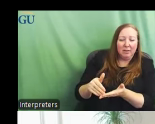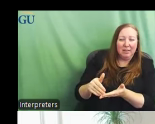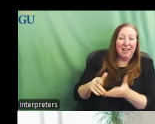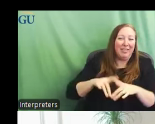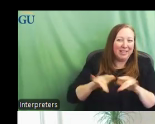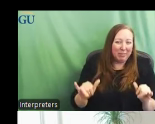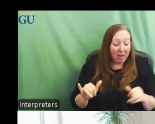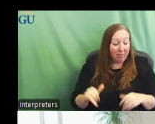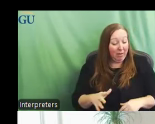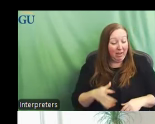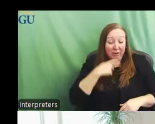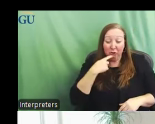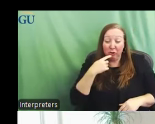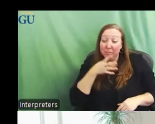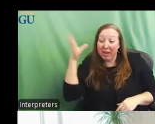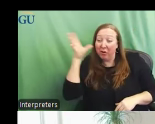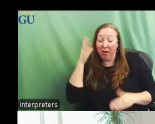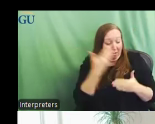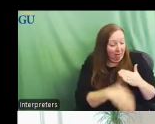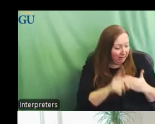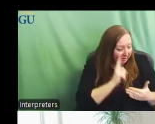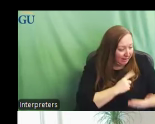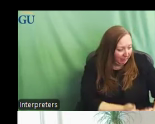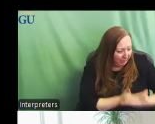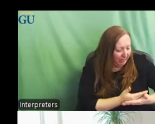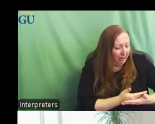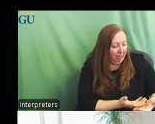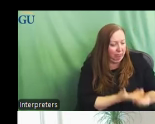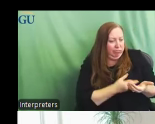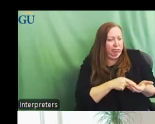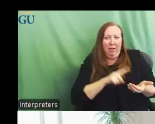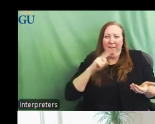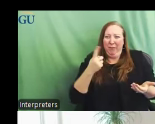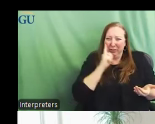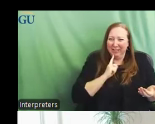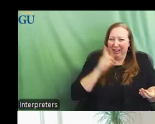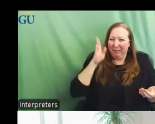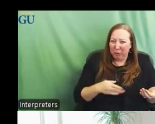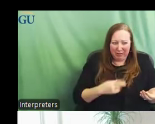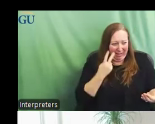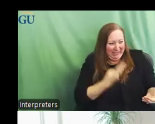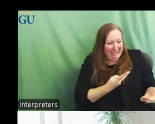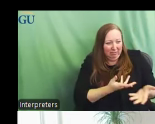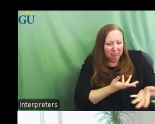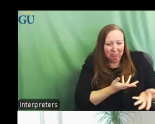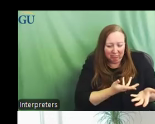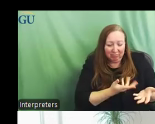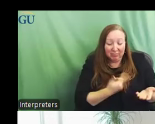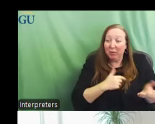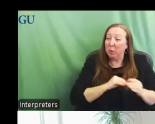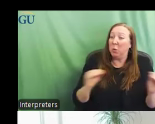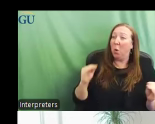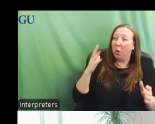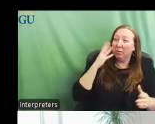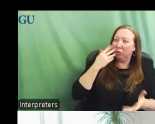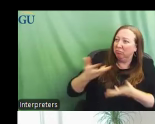child is the first deaf or hard of hearing person they've met in person. They may not have experience interacting with deaf adults,